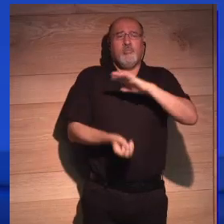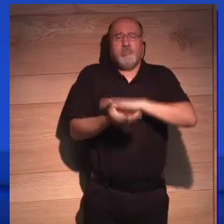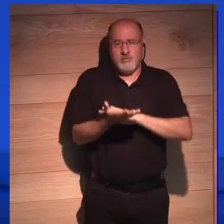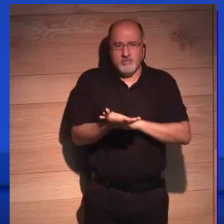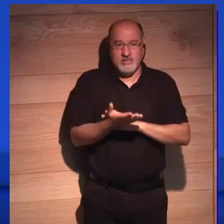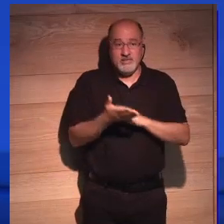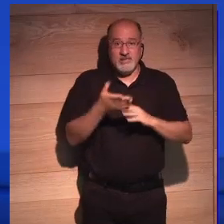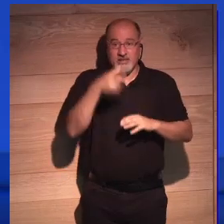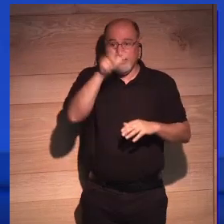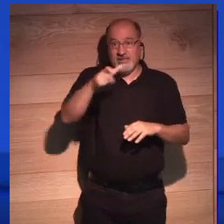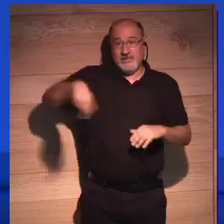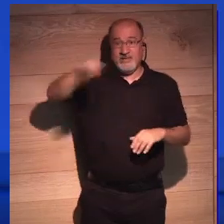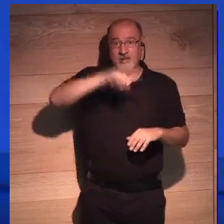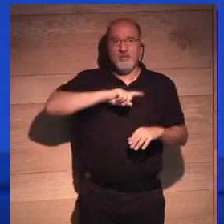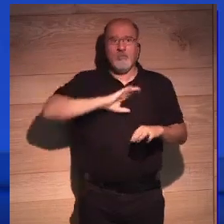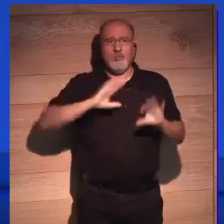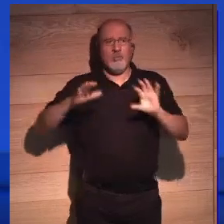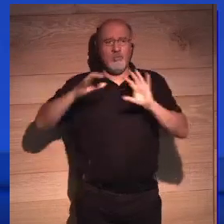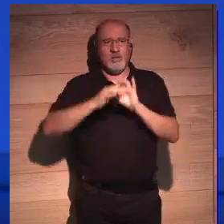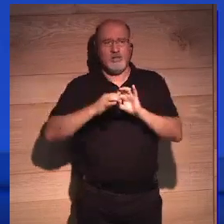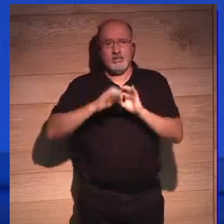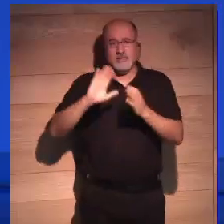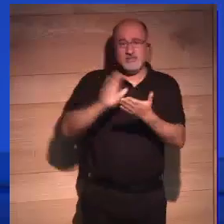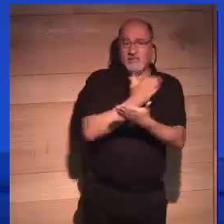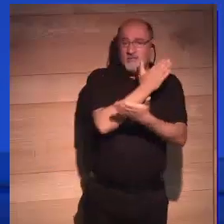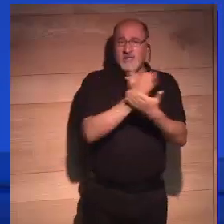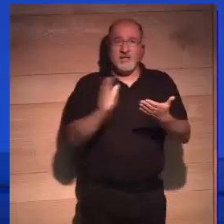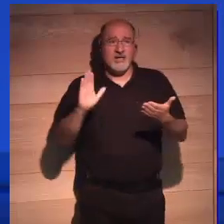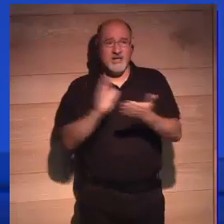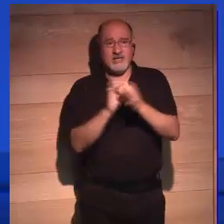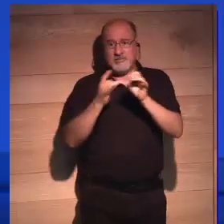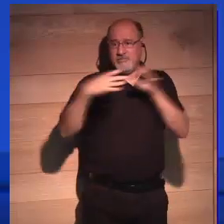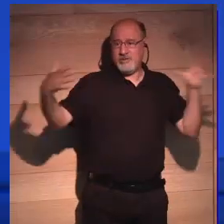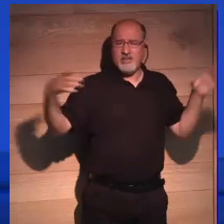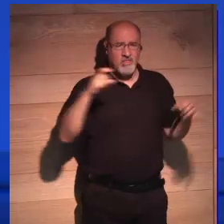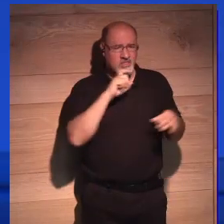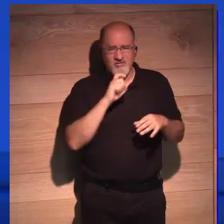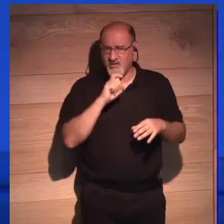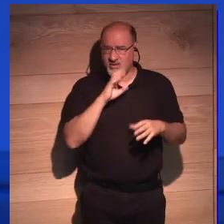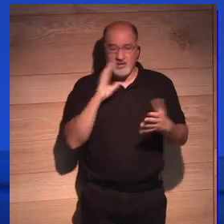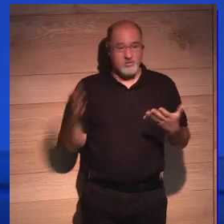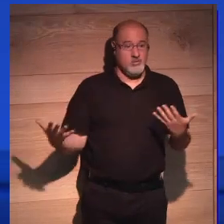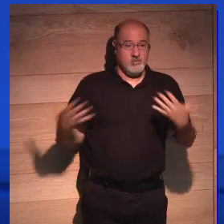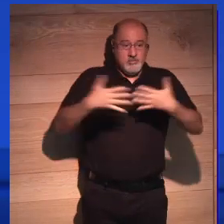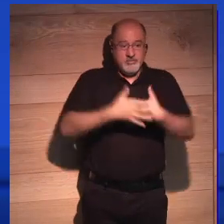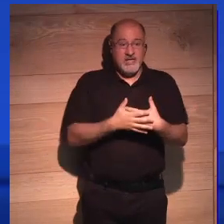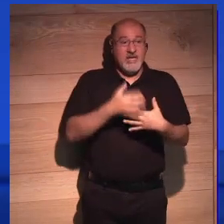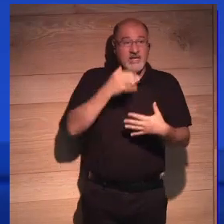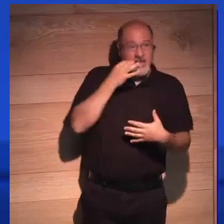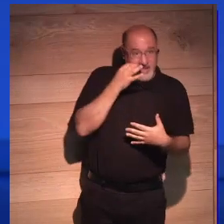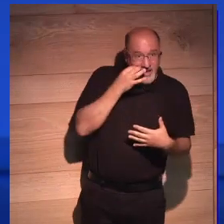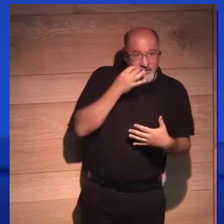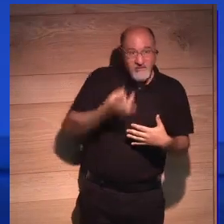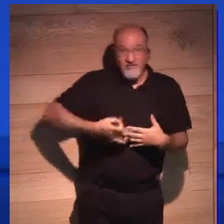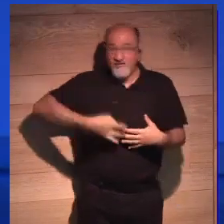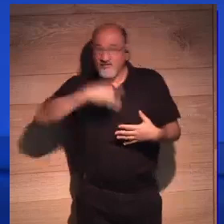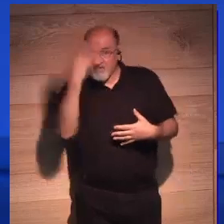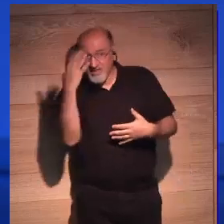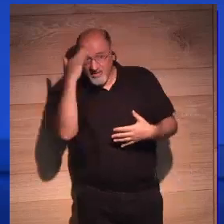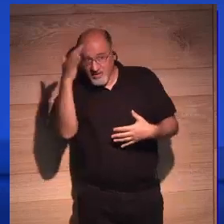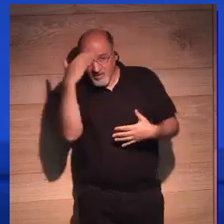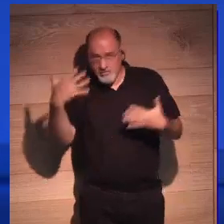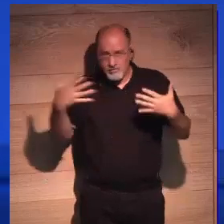it's really hard to get away from the fact that they're not real. Interesting as well to look at this in regard to the